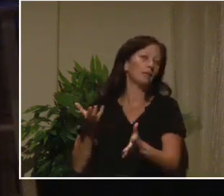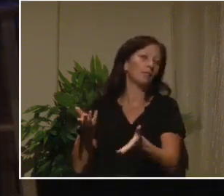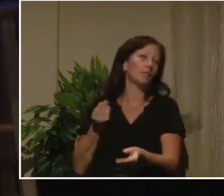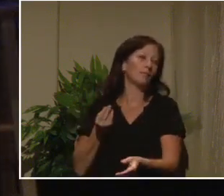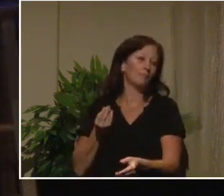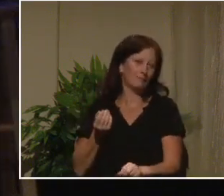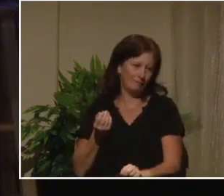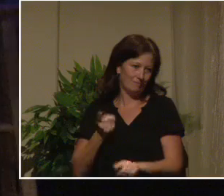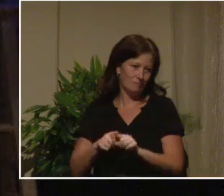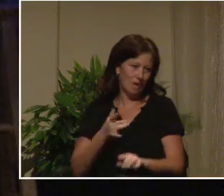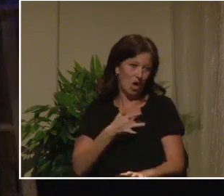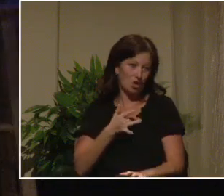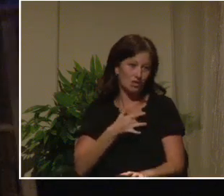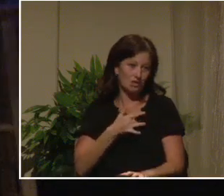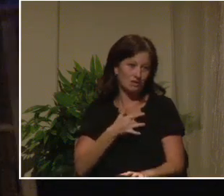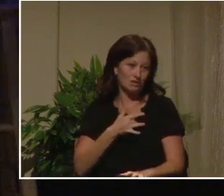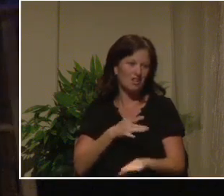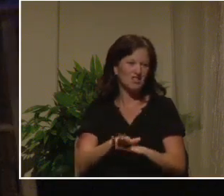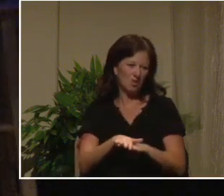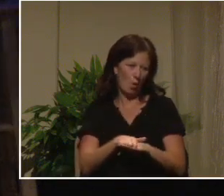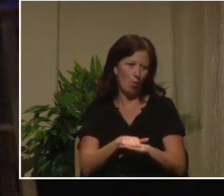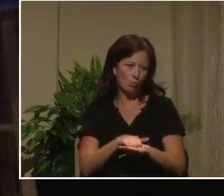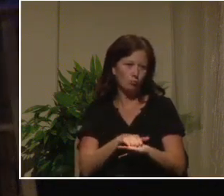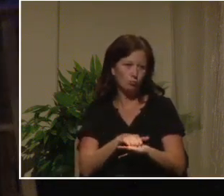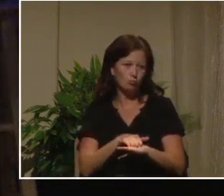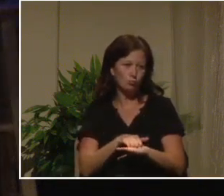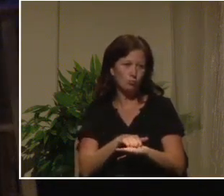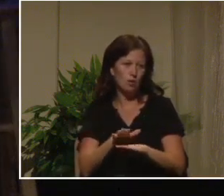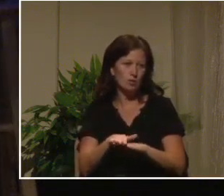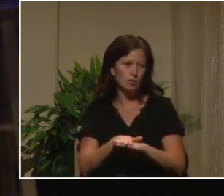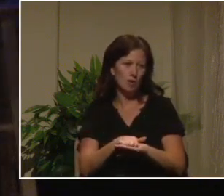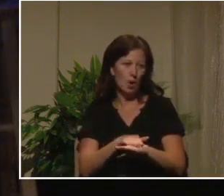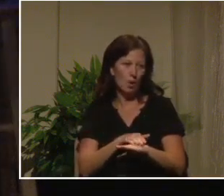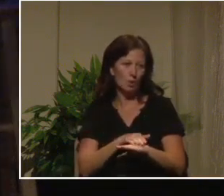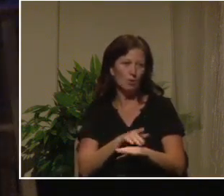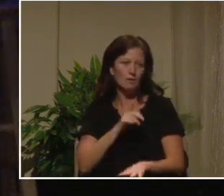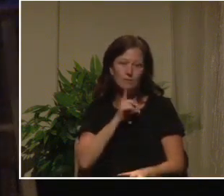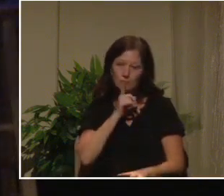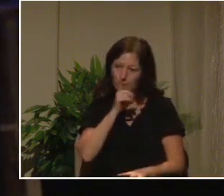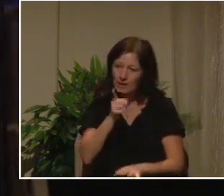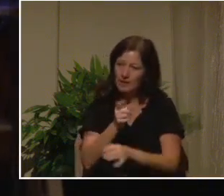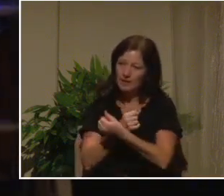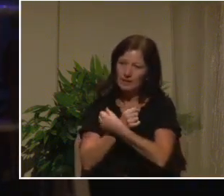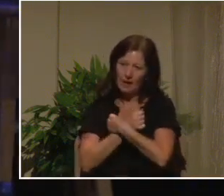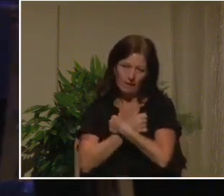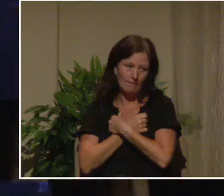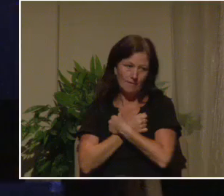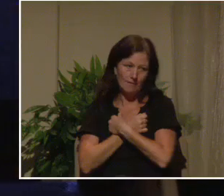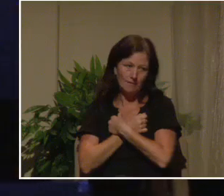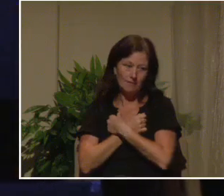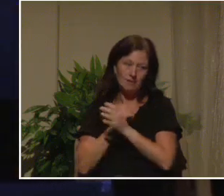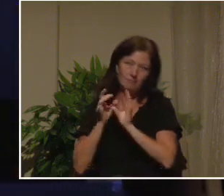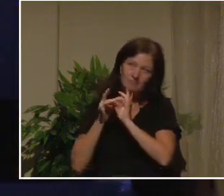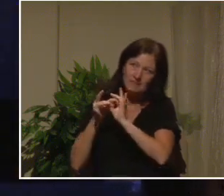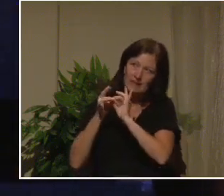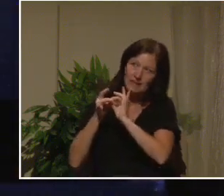But our hearts can be very slow to really love Him and relate to Him.